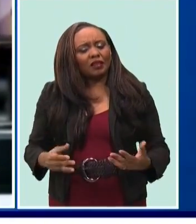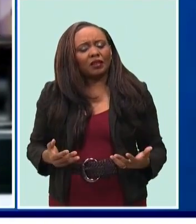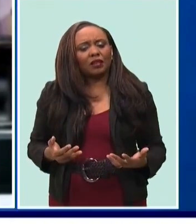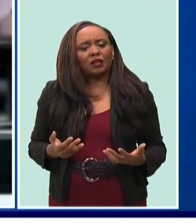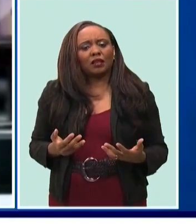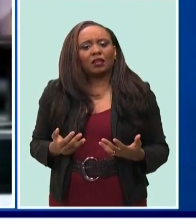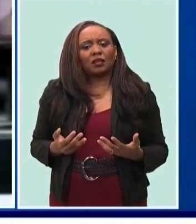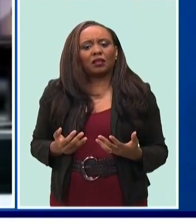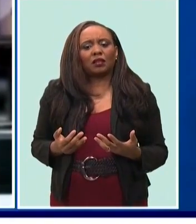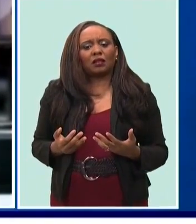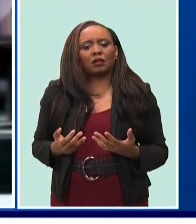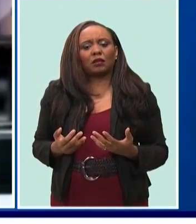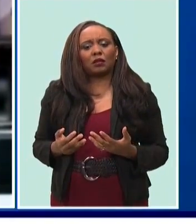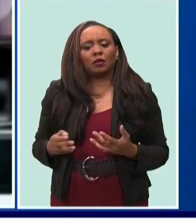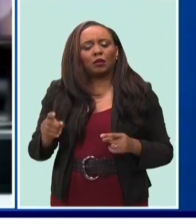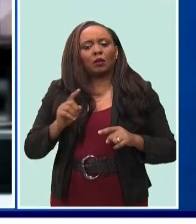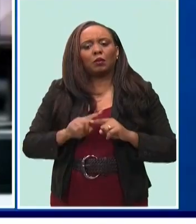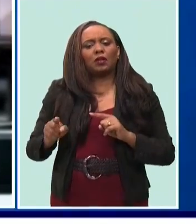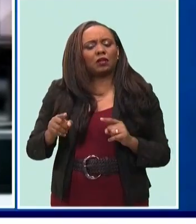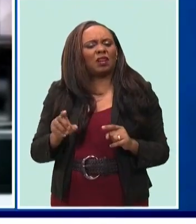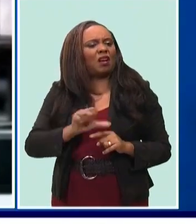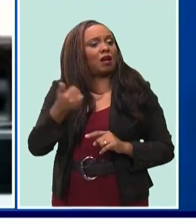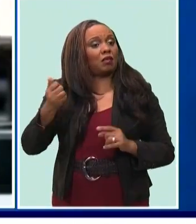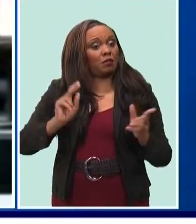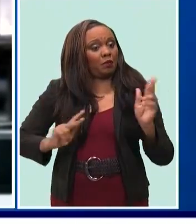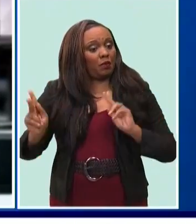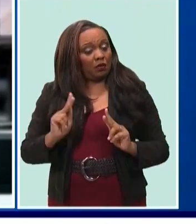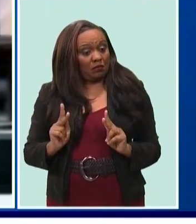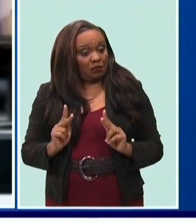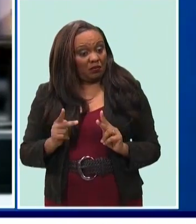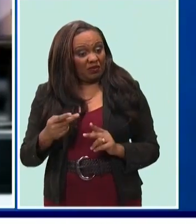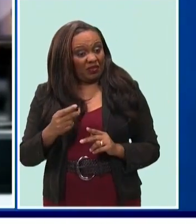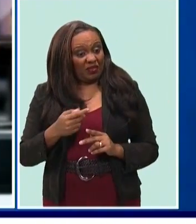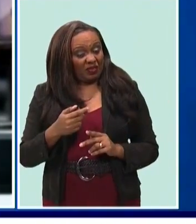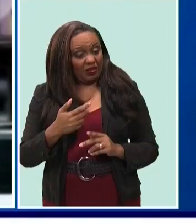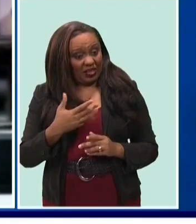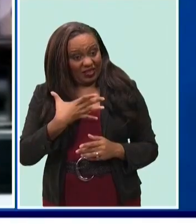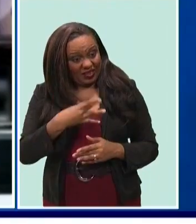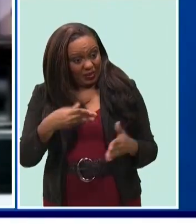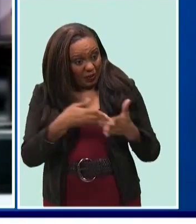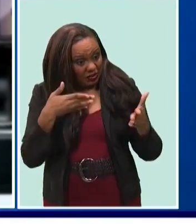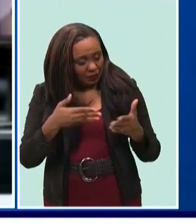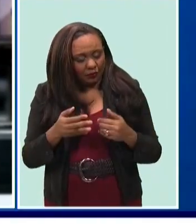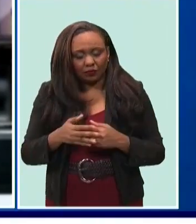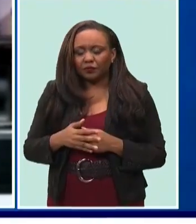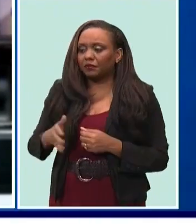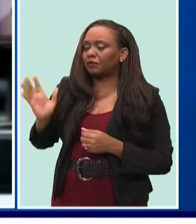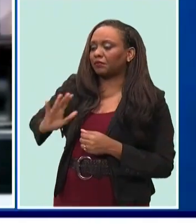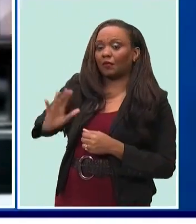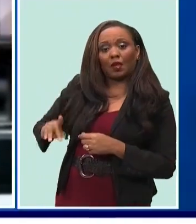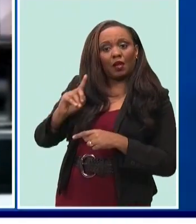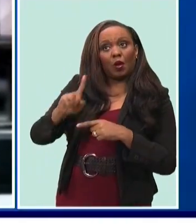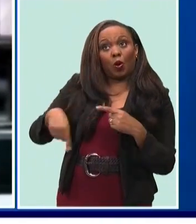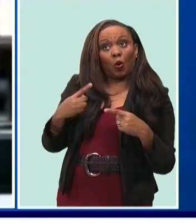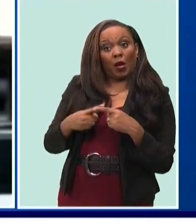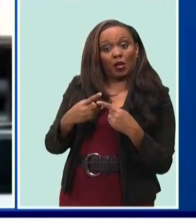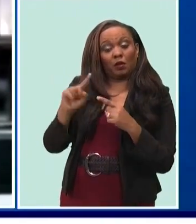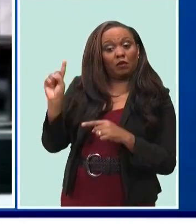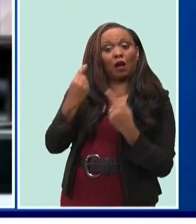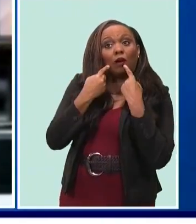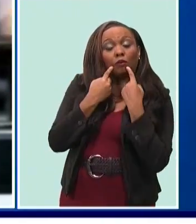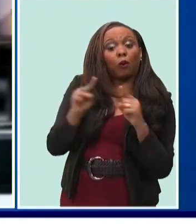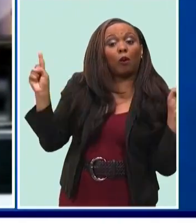the average people saying? What are consumers saying about this ban on plastics? Well, Lisa, back when the ban was first announced, we had actually taken